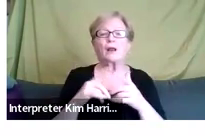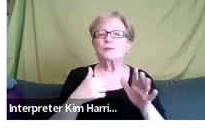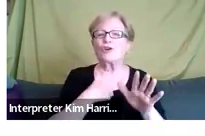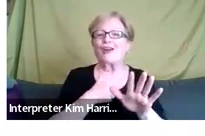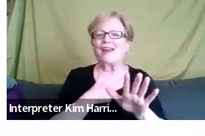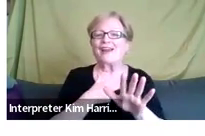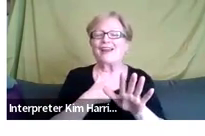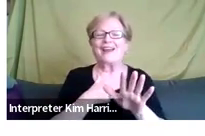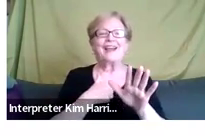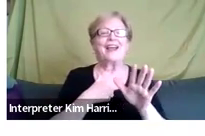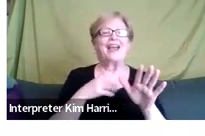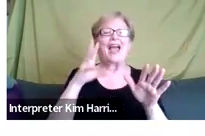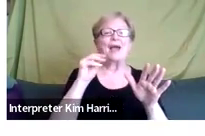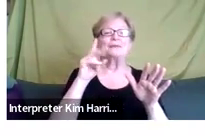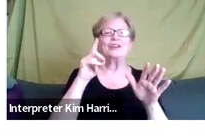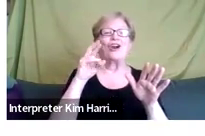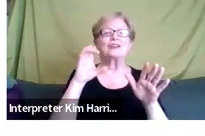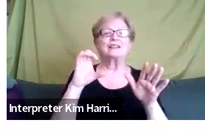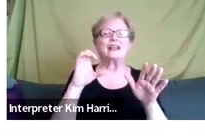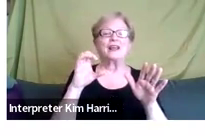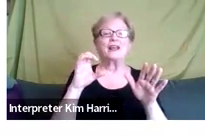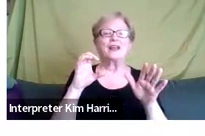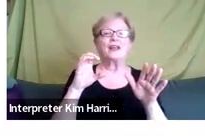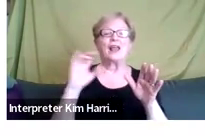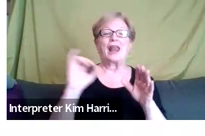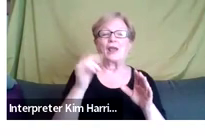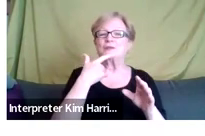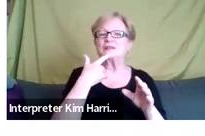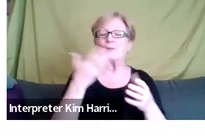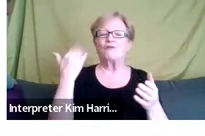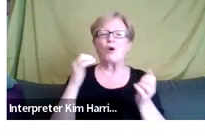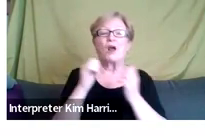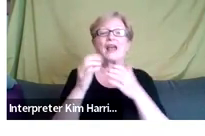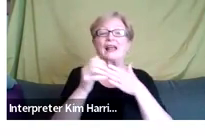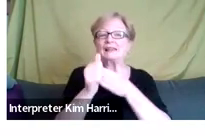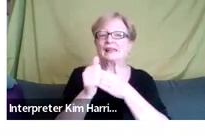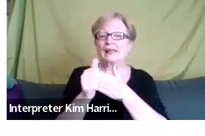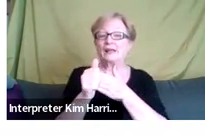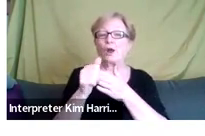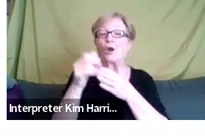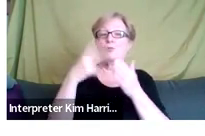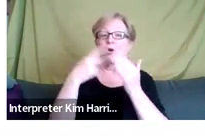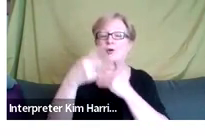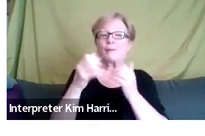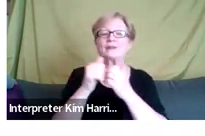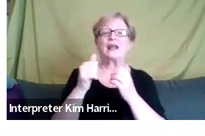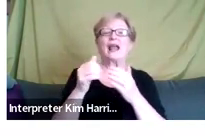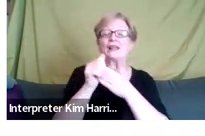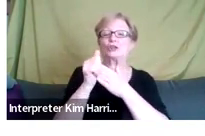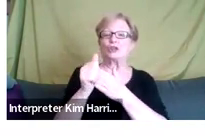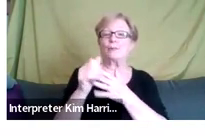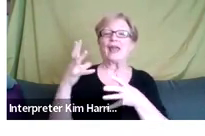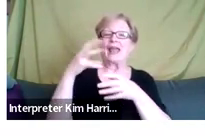Programs at MDRC, like it was mentioned earlier, the LEAD program, which is Leadership Engagement and